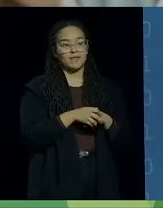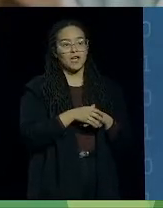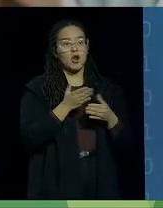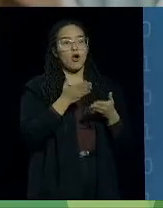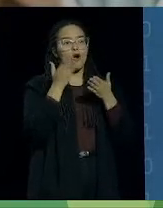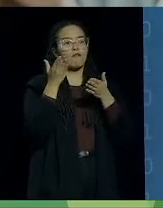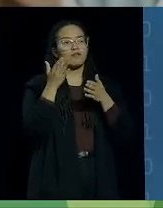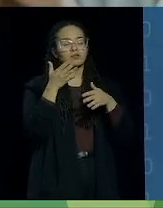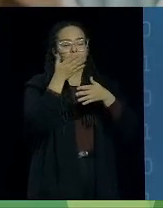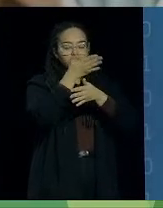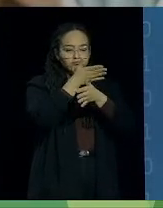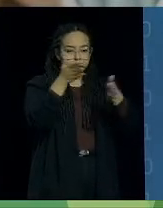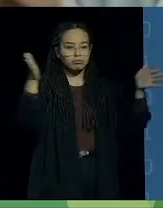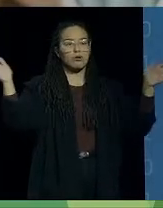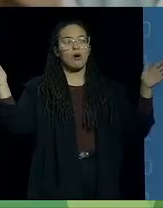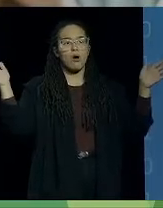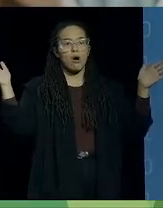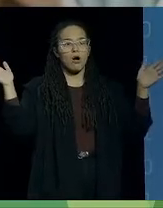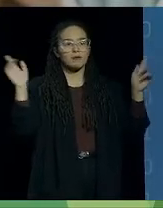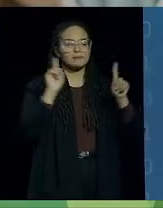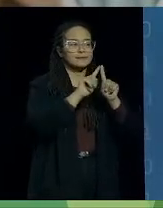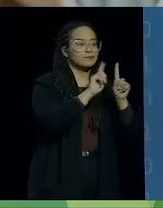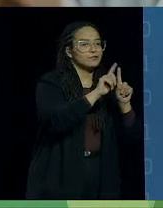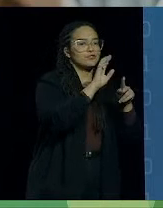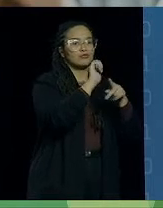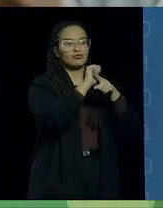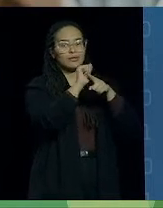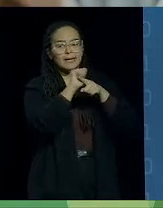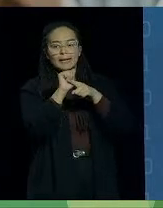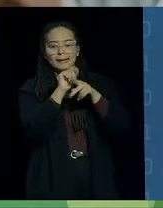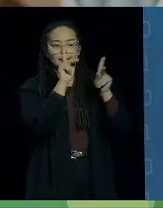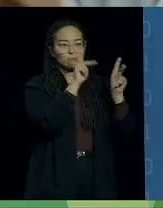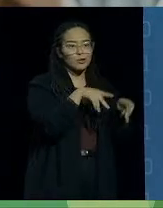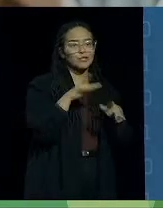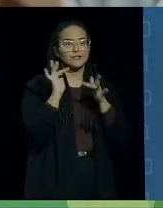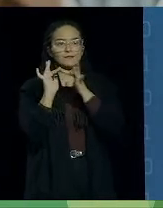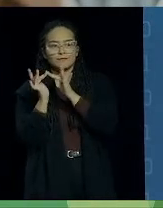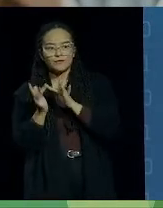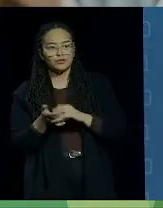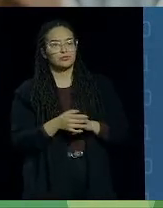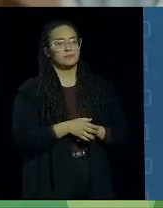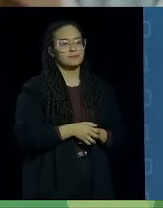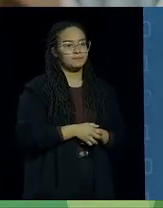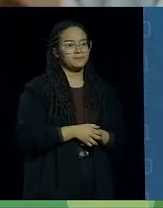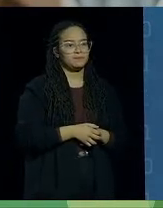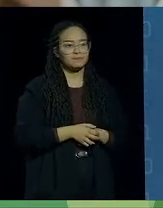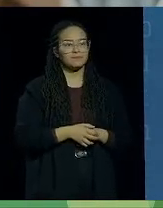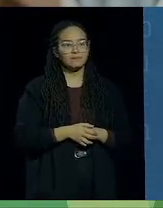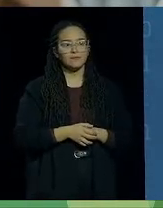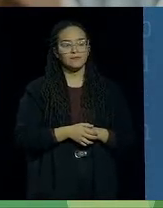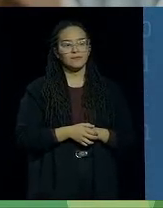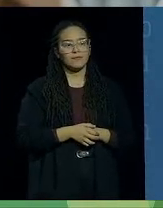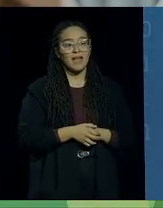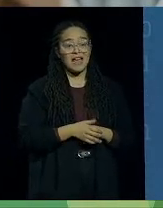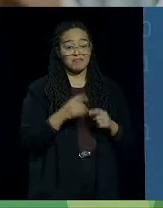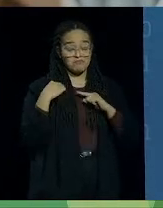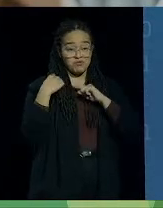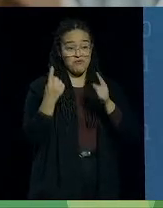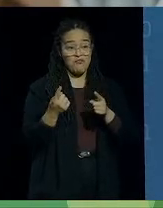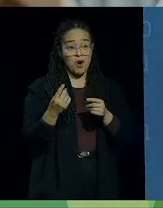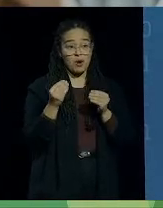offers a broad portfolio of both virtual and in-person training opportunities. And so